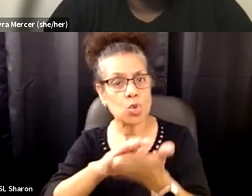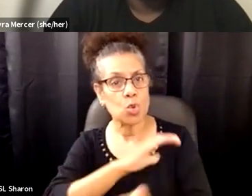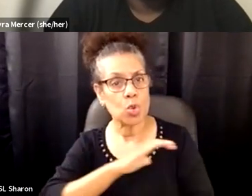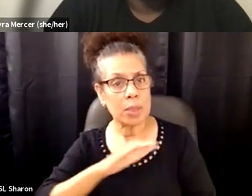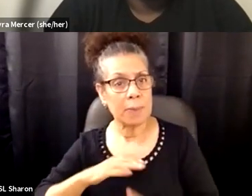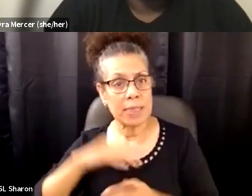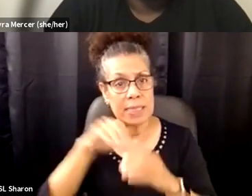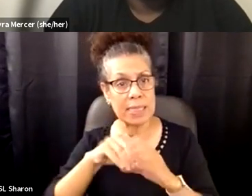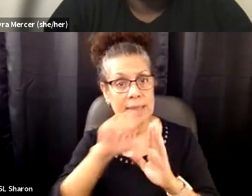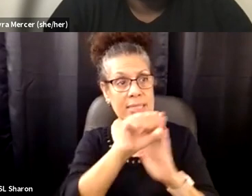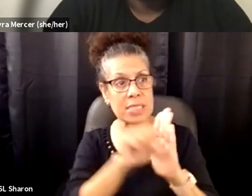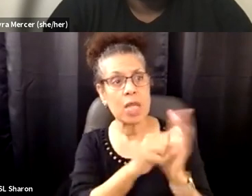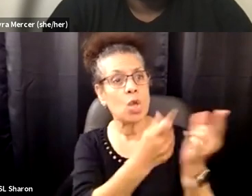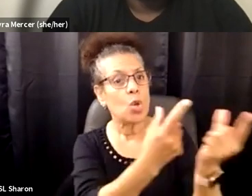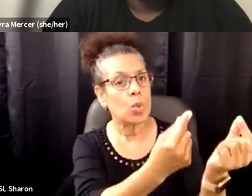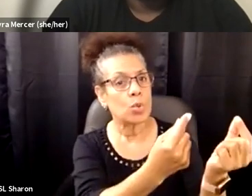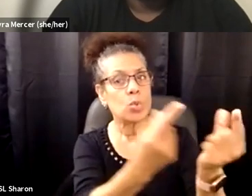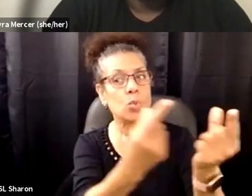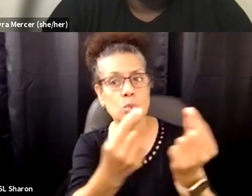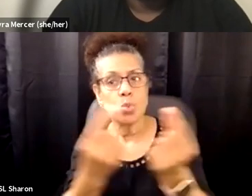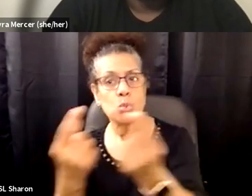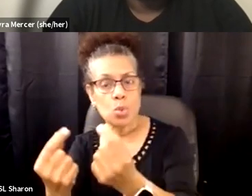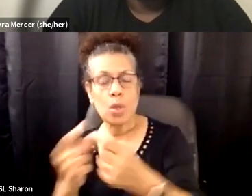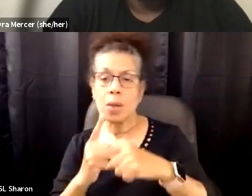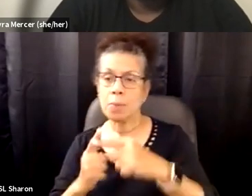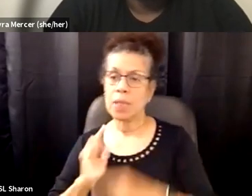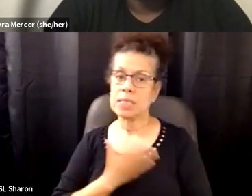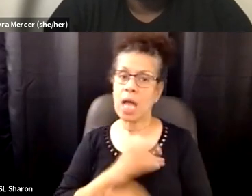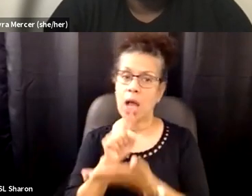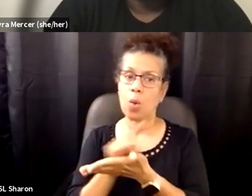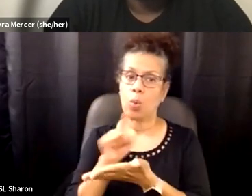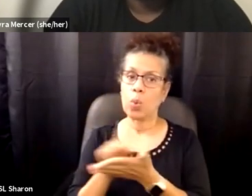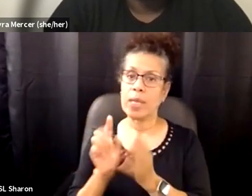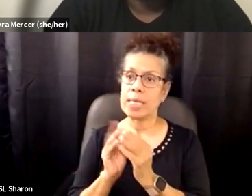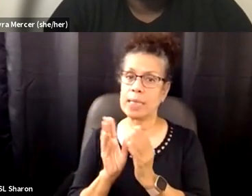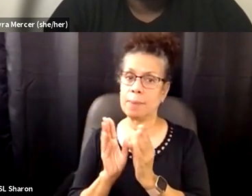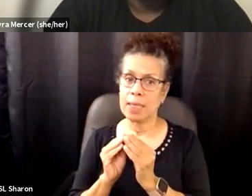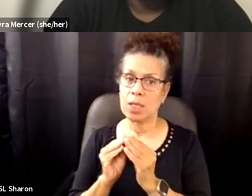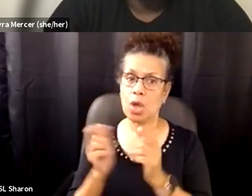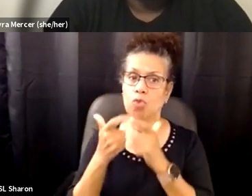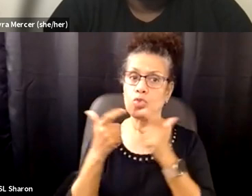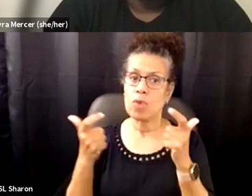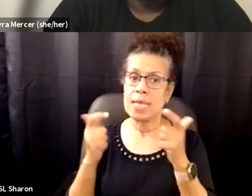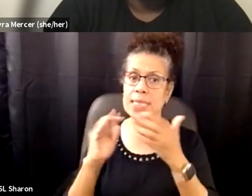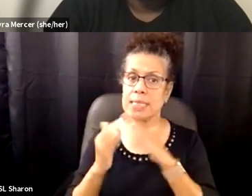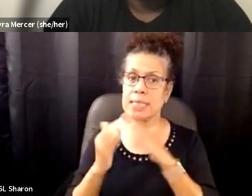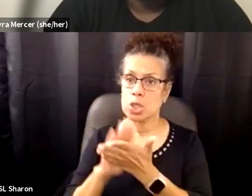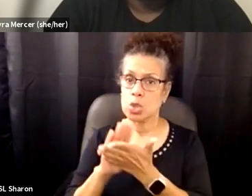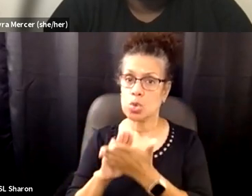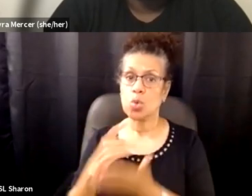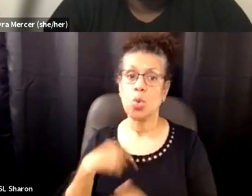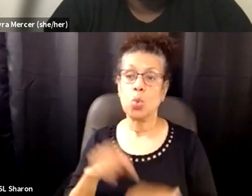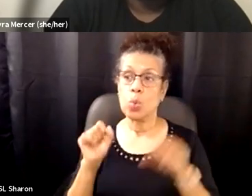commonwealth are doing and also we can ask on our weekly meetings with the council of great city schools for other um